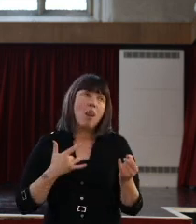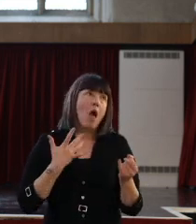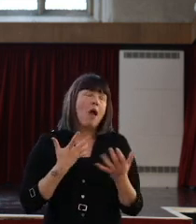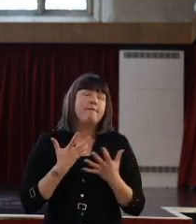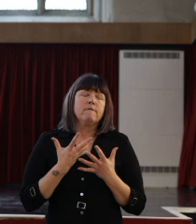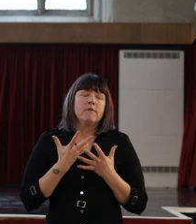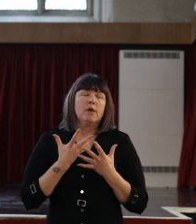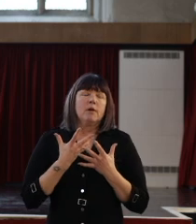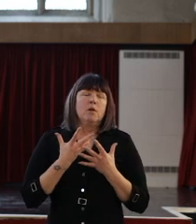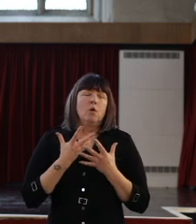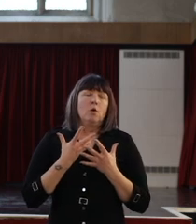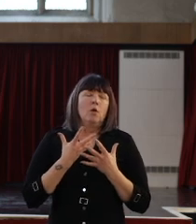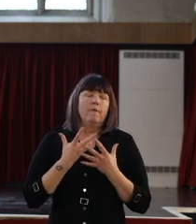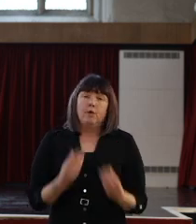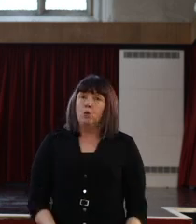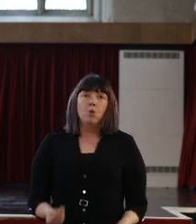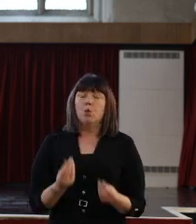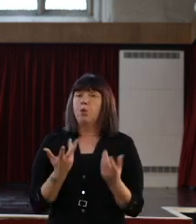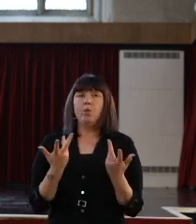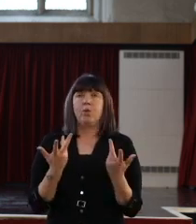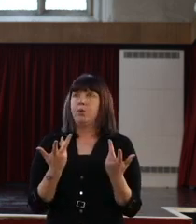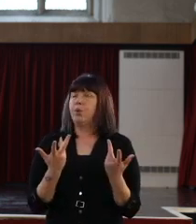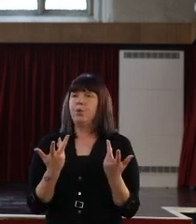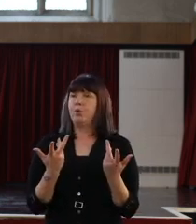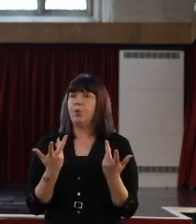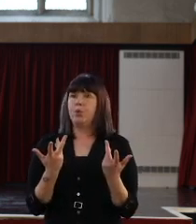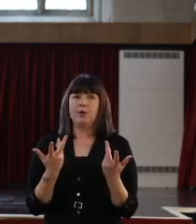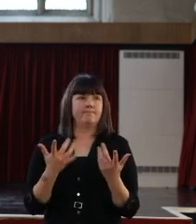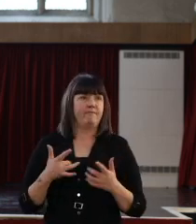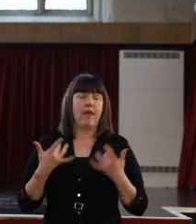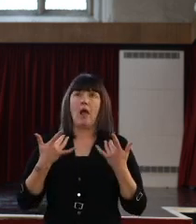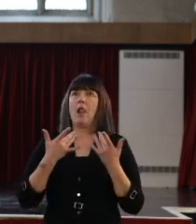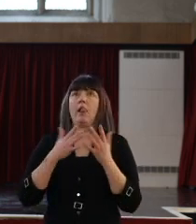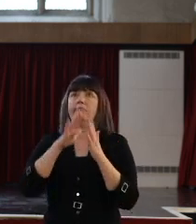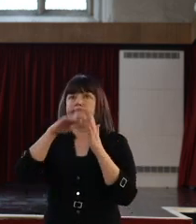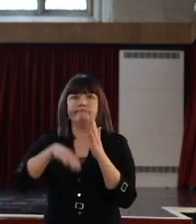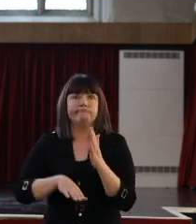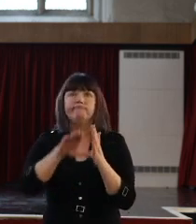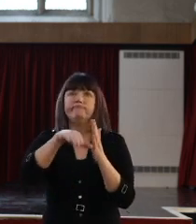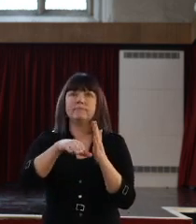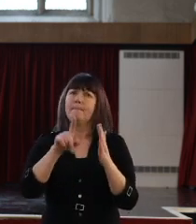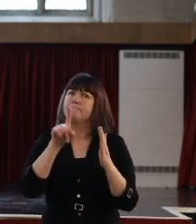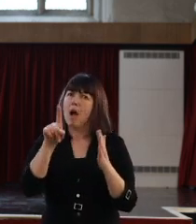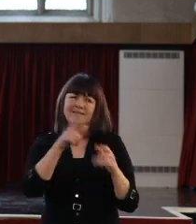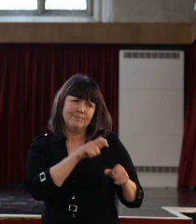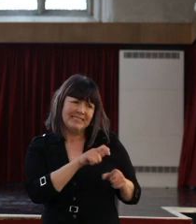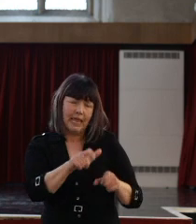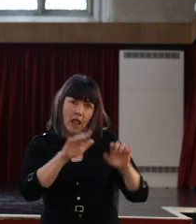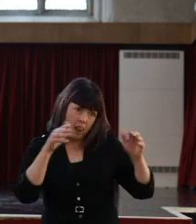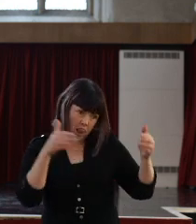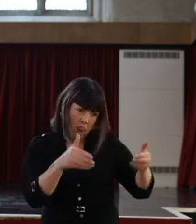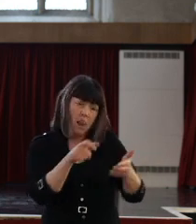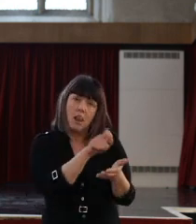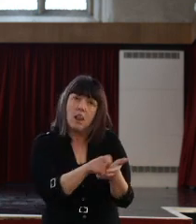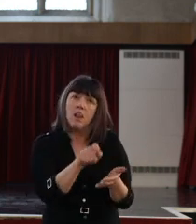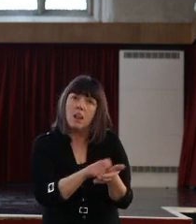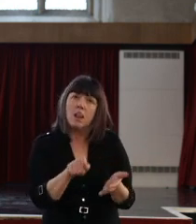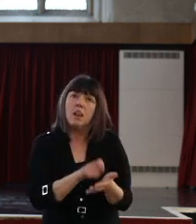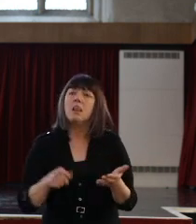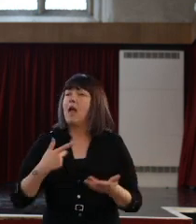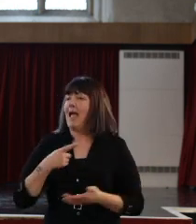and sometimes hopeless. But I've kept writing and performing because it always helps, and I know that this